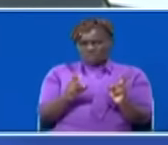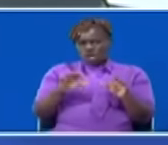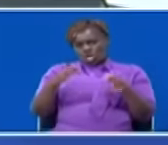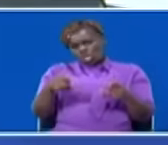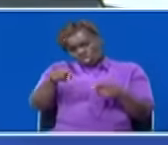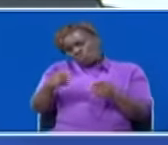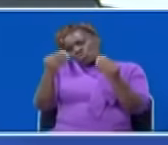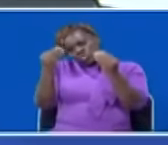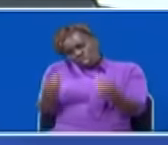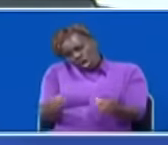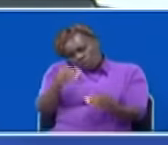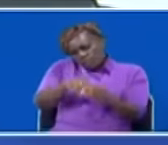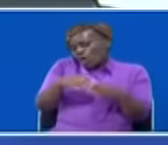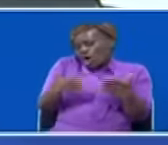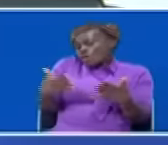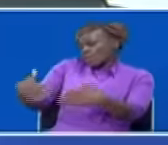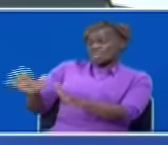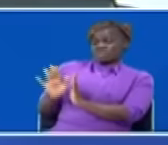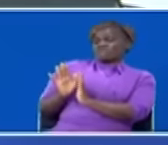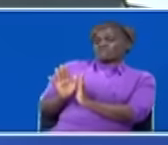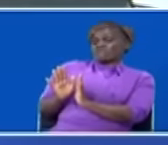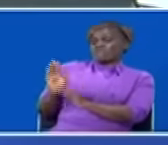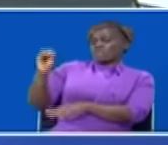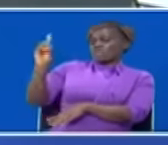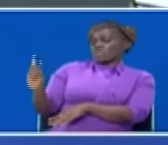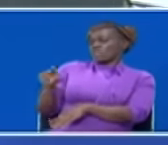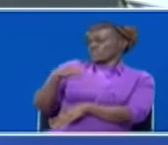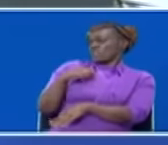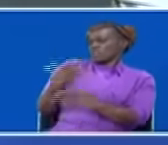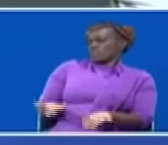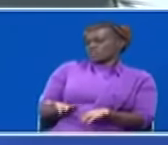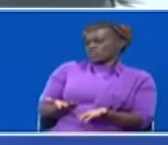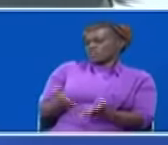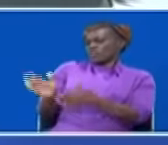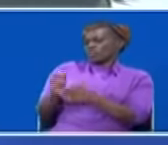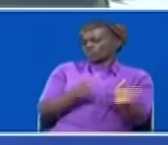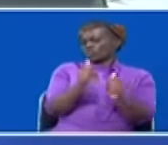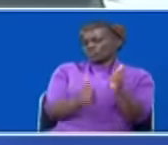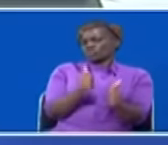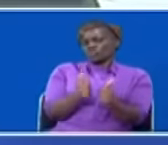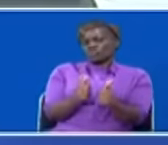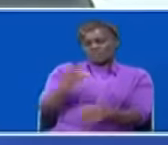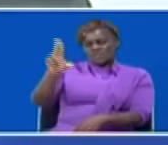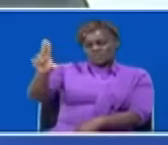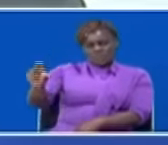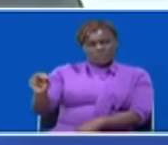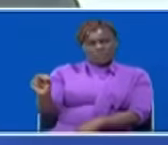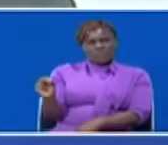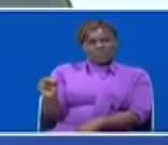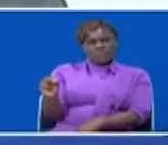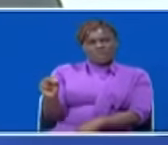it from within or leave ODM. Now, what are the options? Do you think your options are restricted to those two?